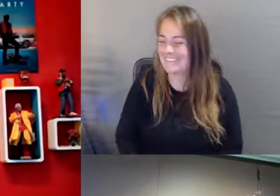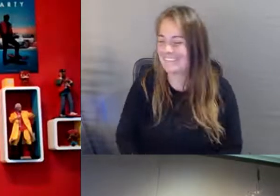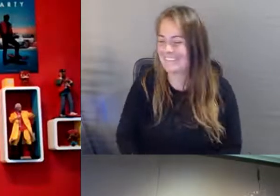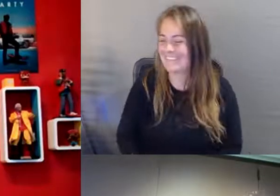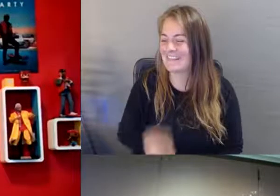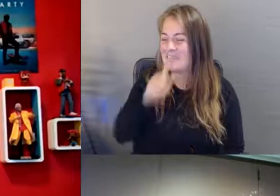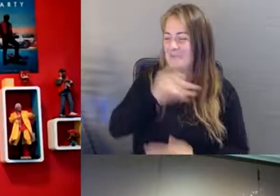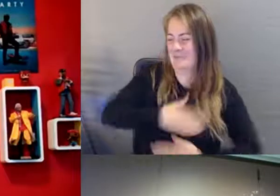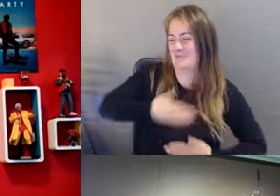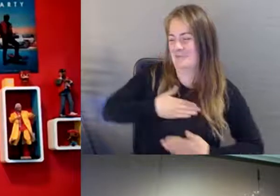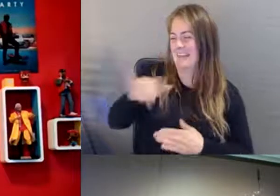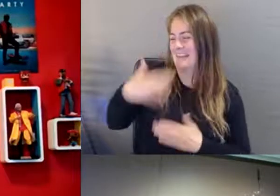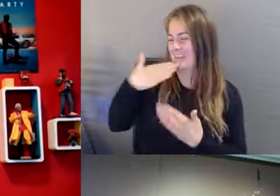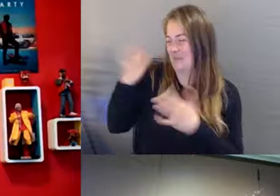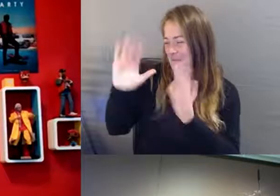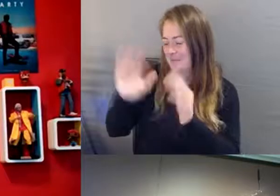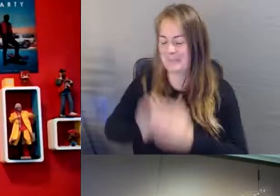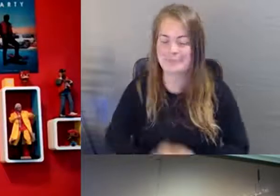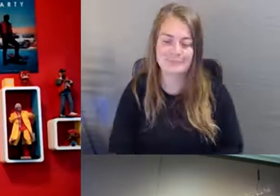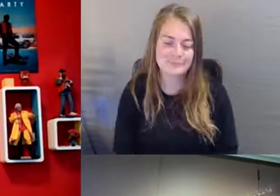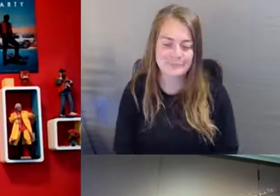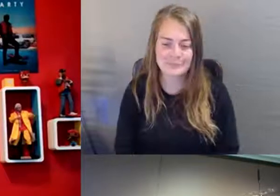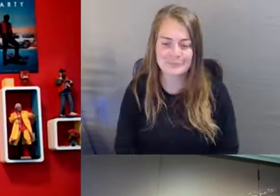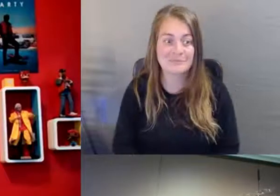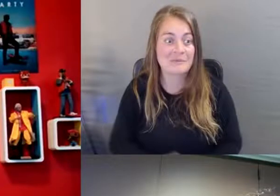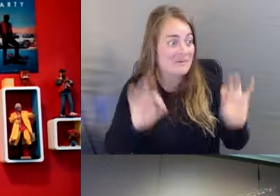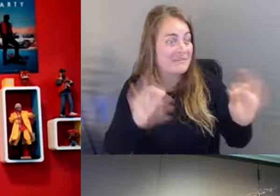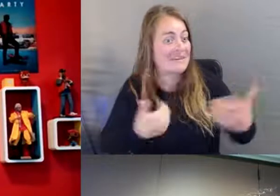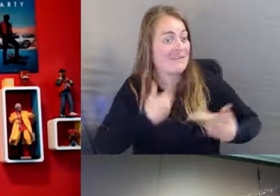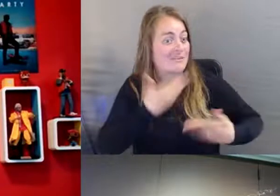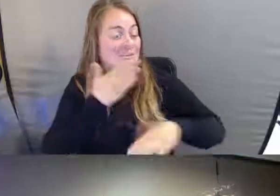appreciate that. All right, have a